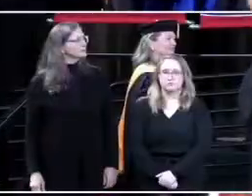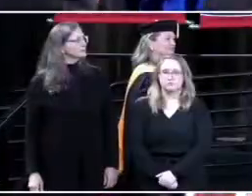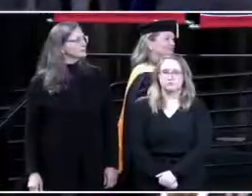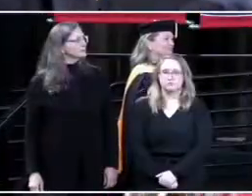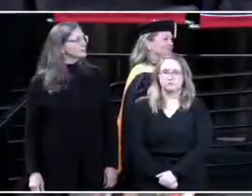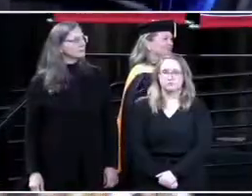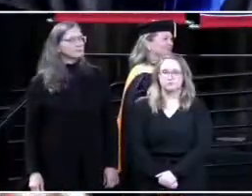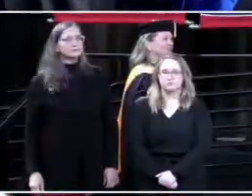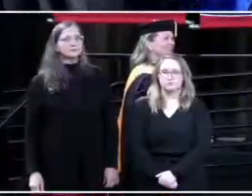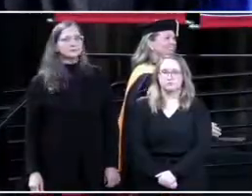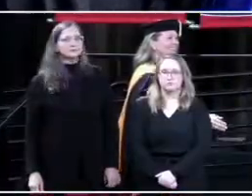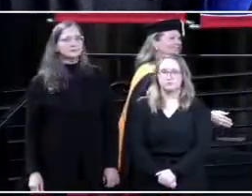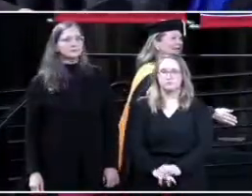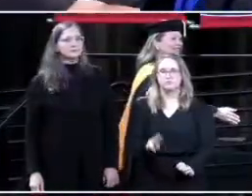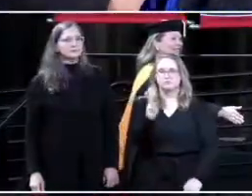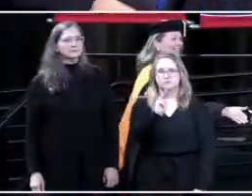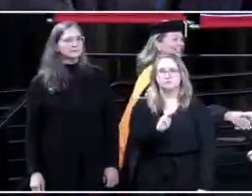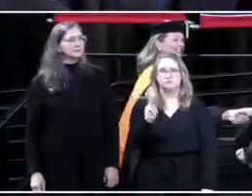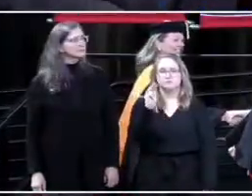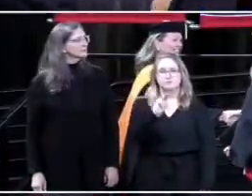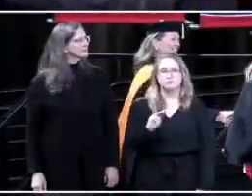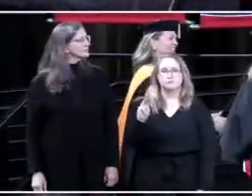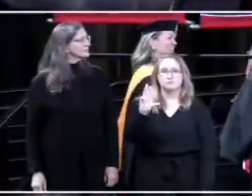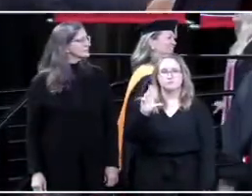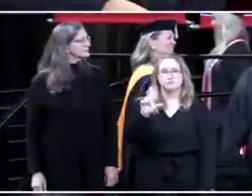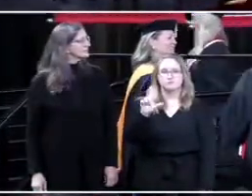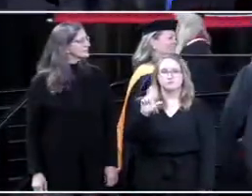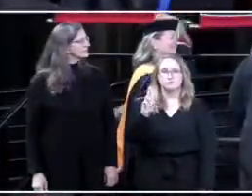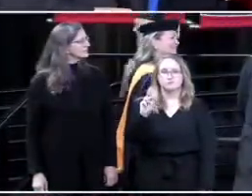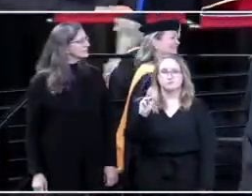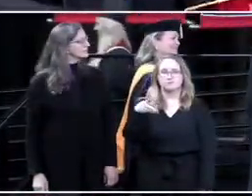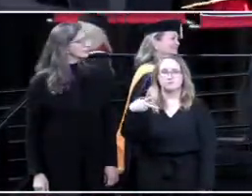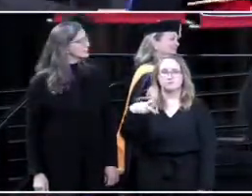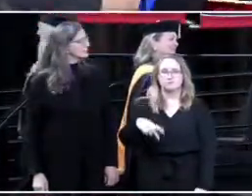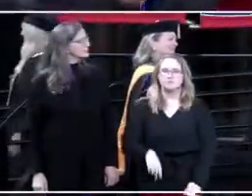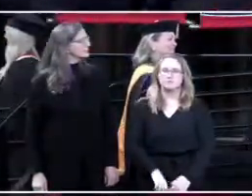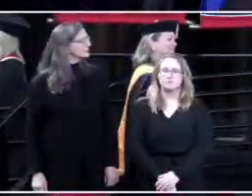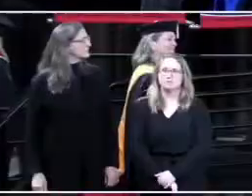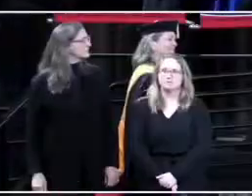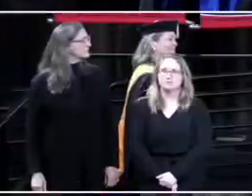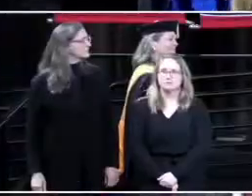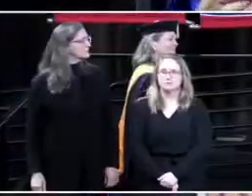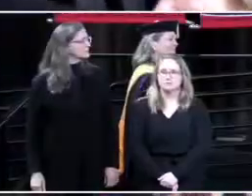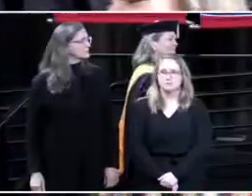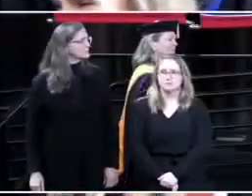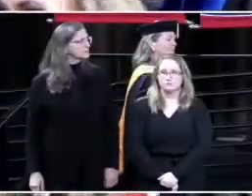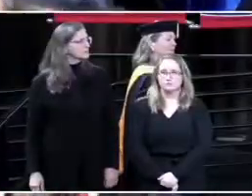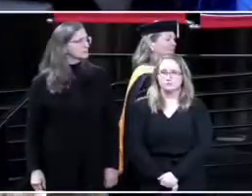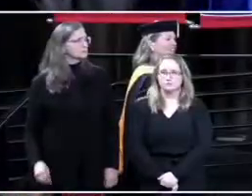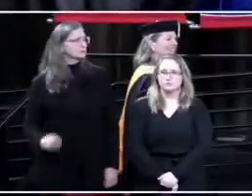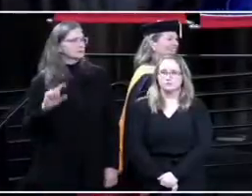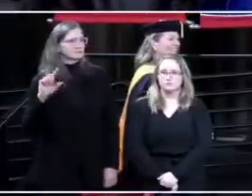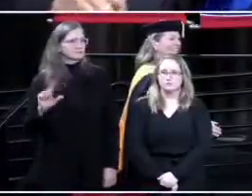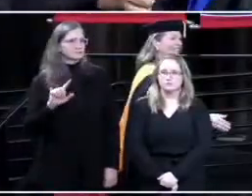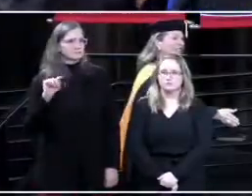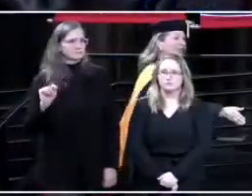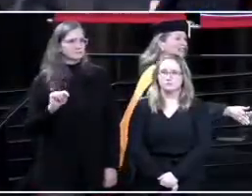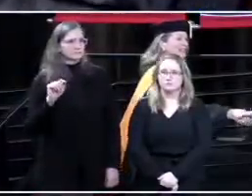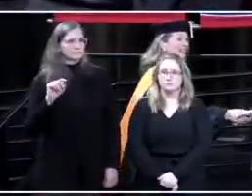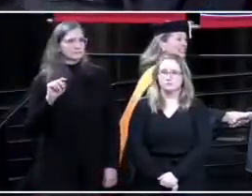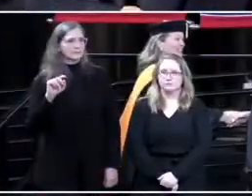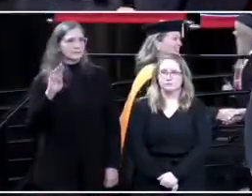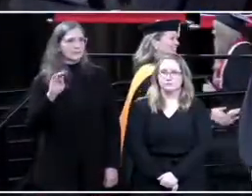Madison Mackenzie Lump. Lauren Taylor